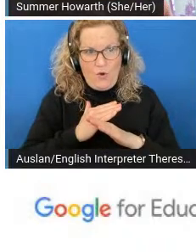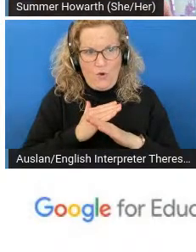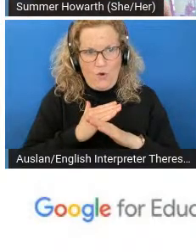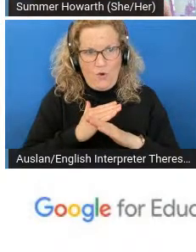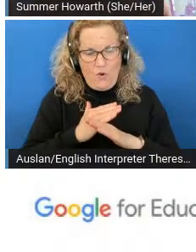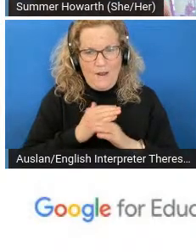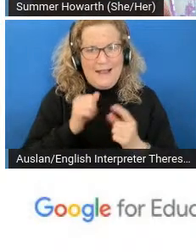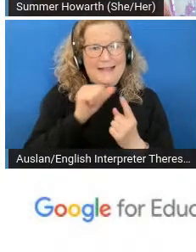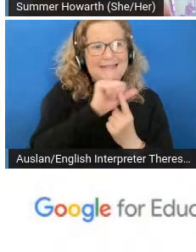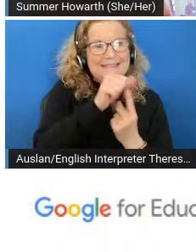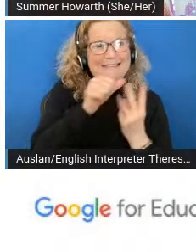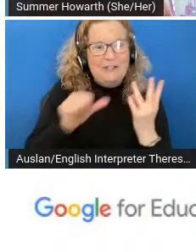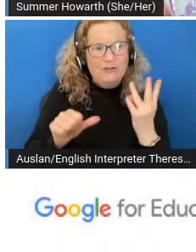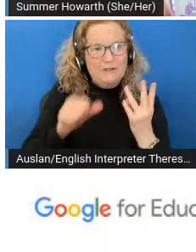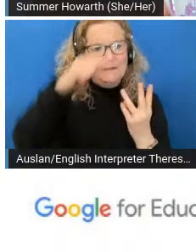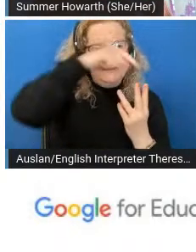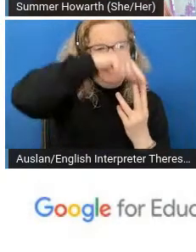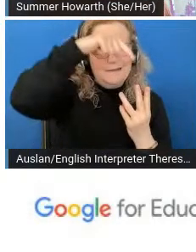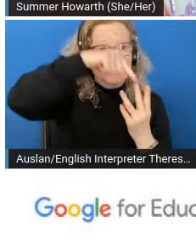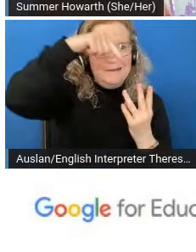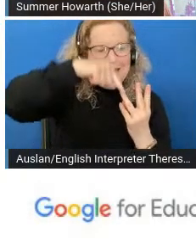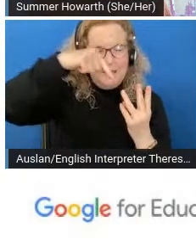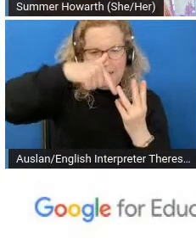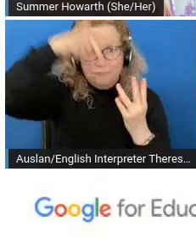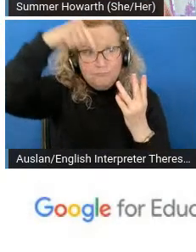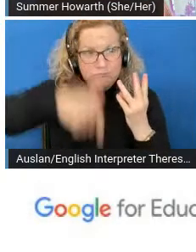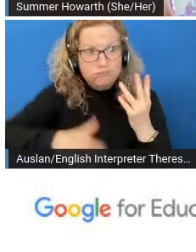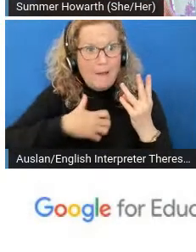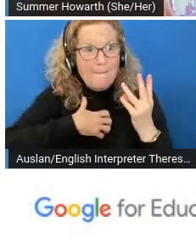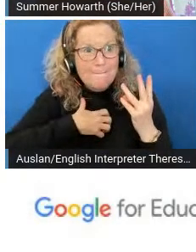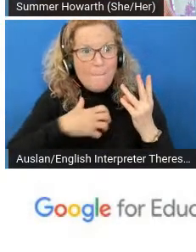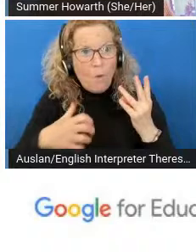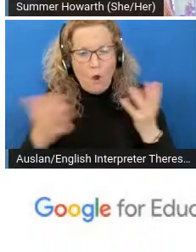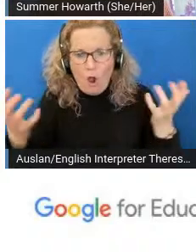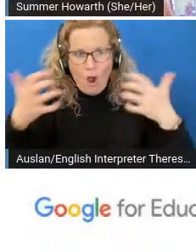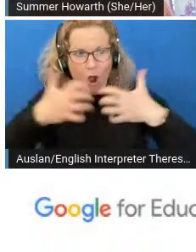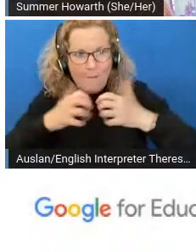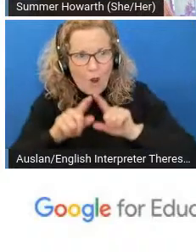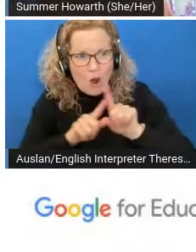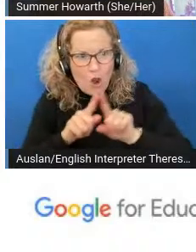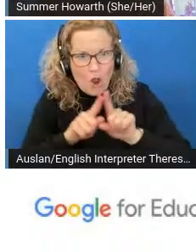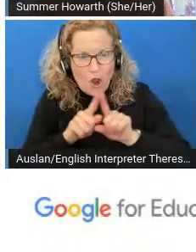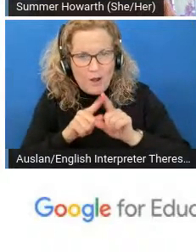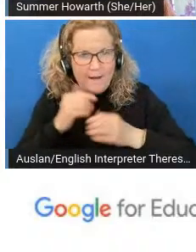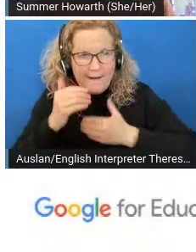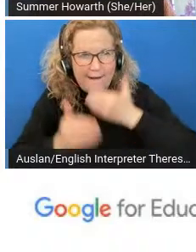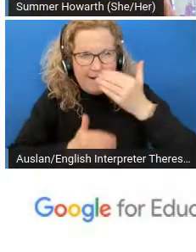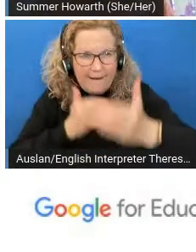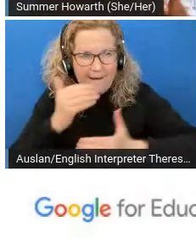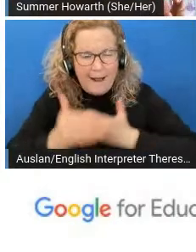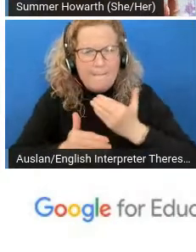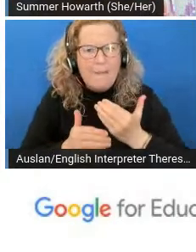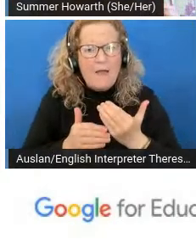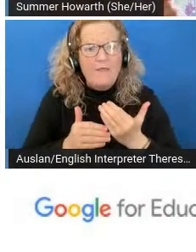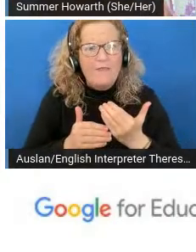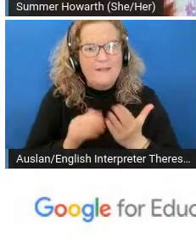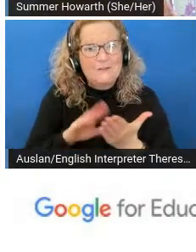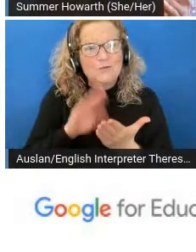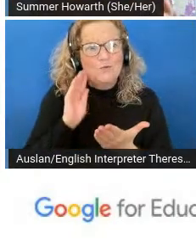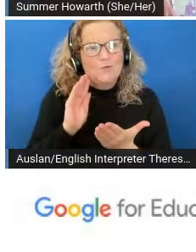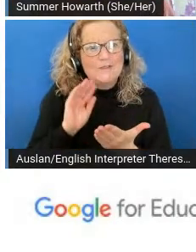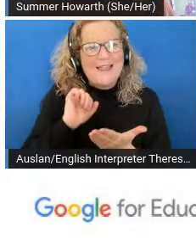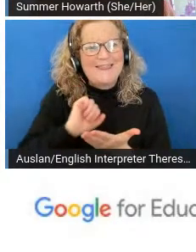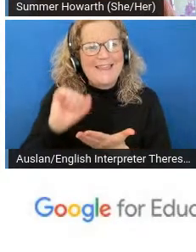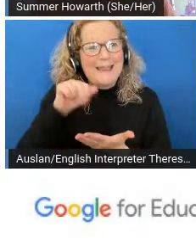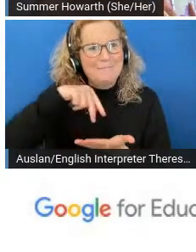courses, it's getting more intense in how you're activating that hybrid learning, but also the position of the students in there as well. And it's got that